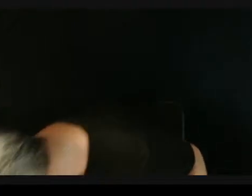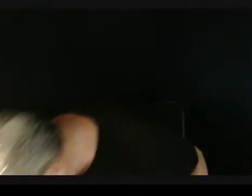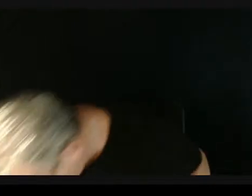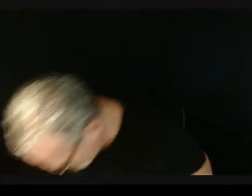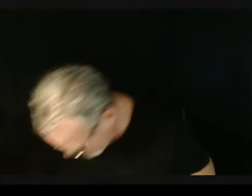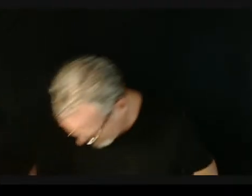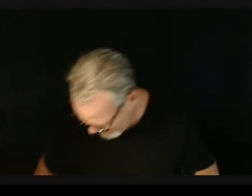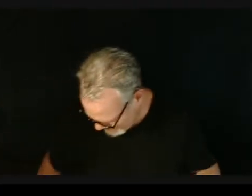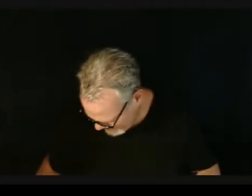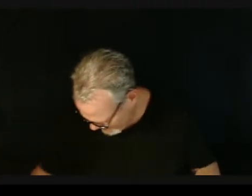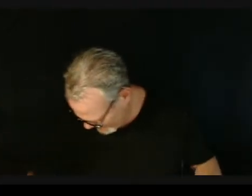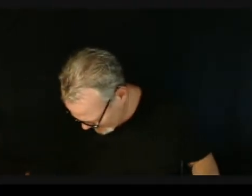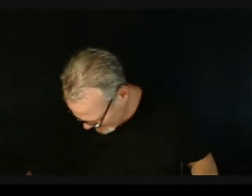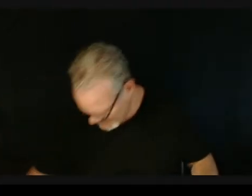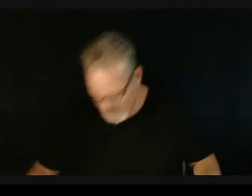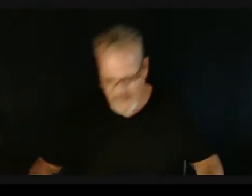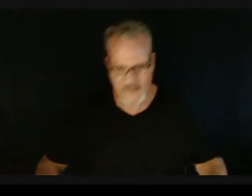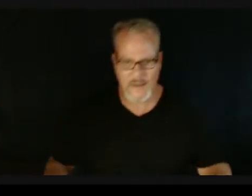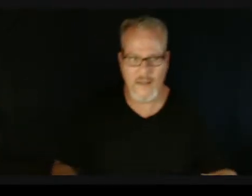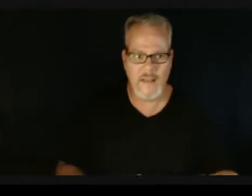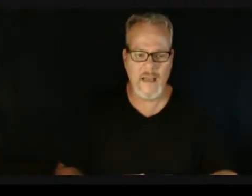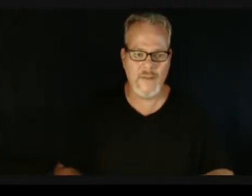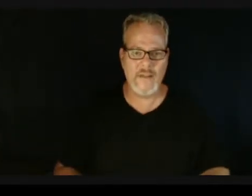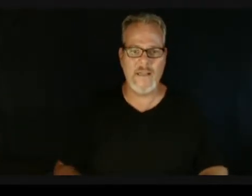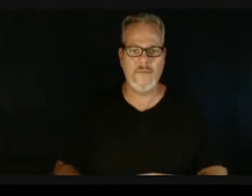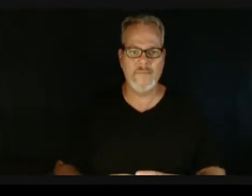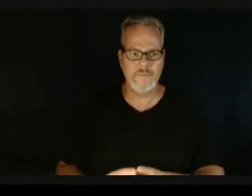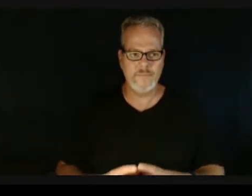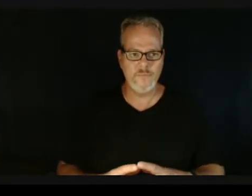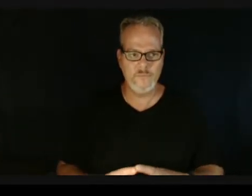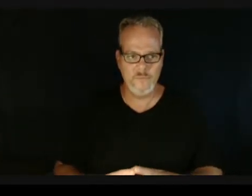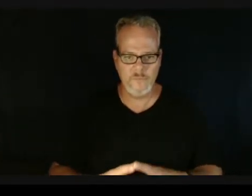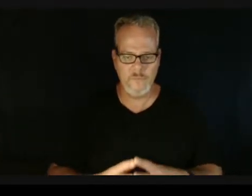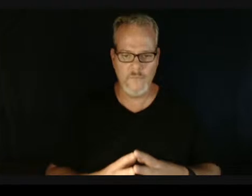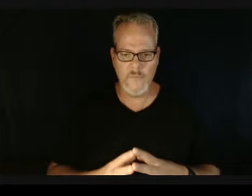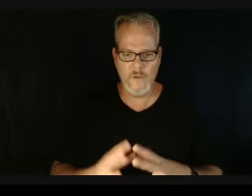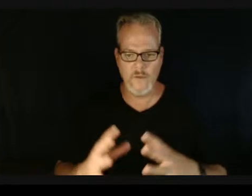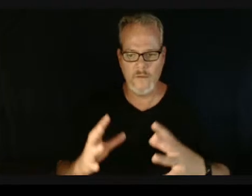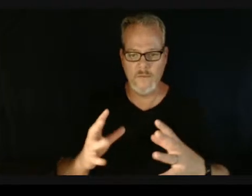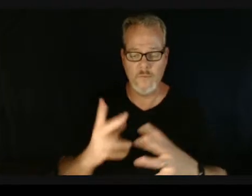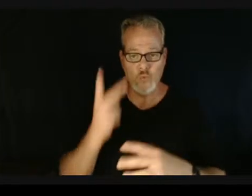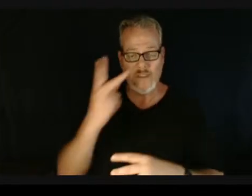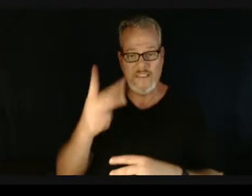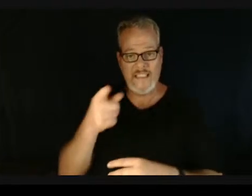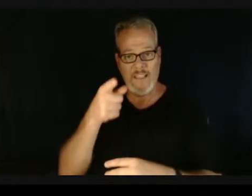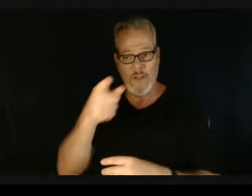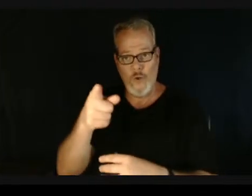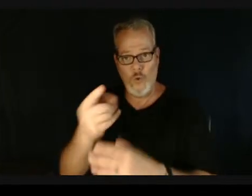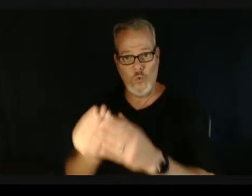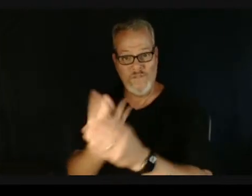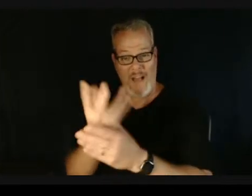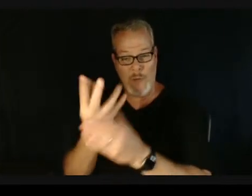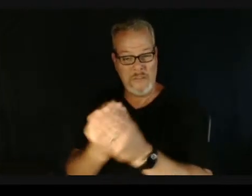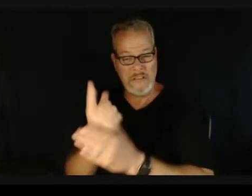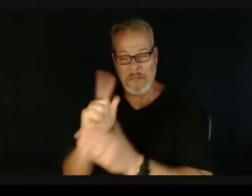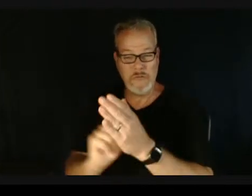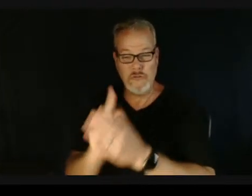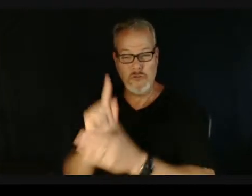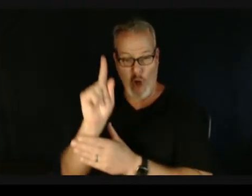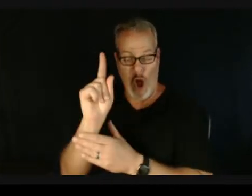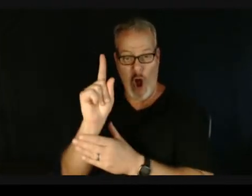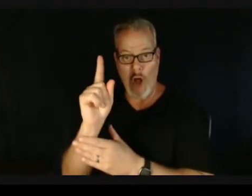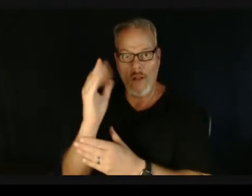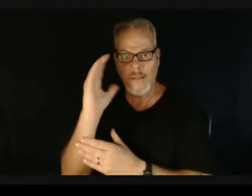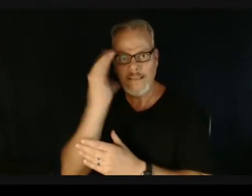compare? People who went and saw the eruption say the fountains are really tall. It looks the same as it was the last time. It was probably 1,000